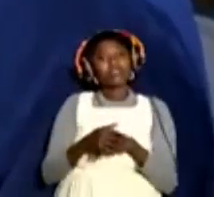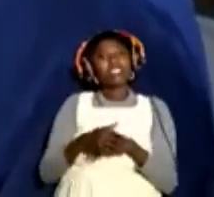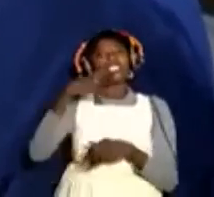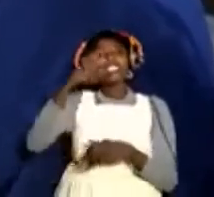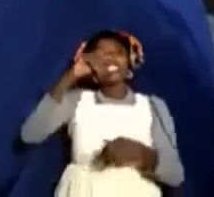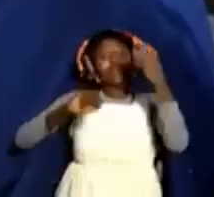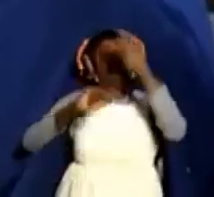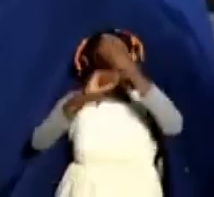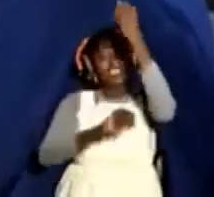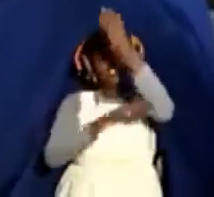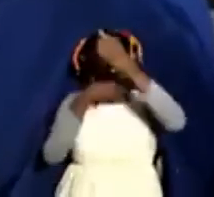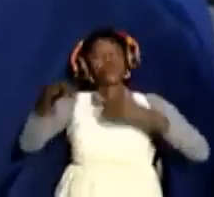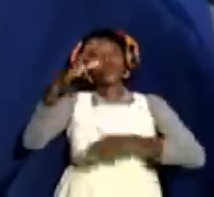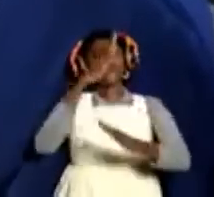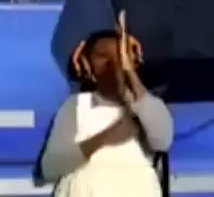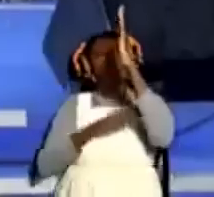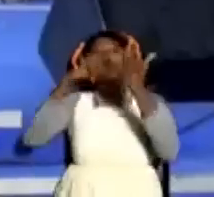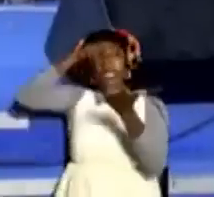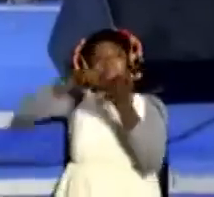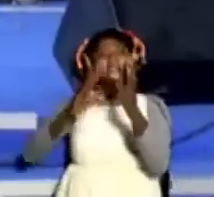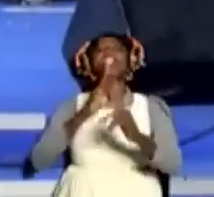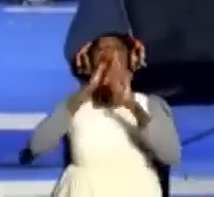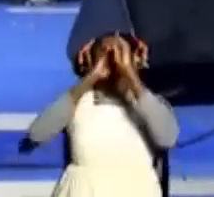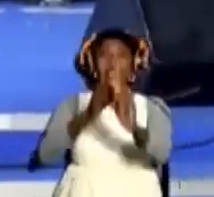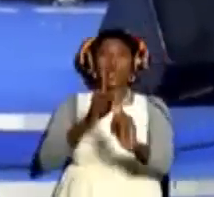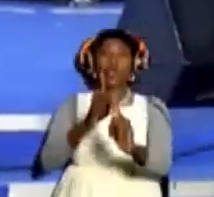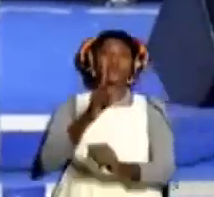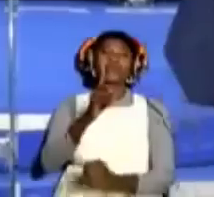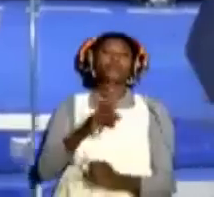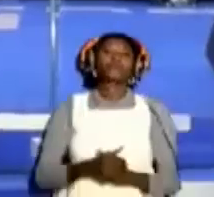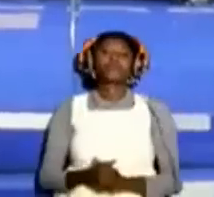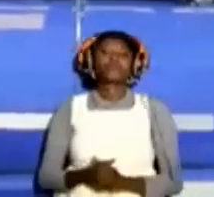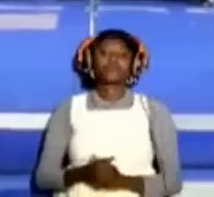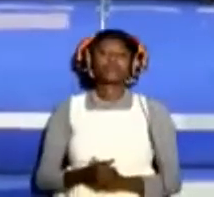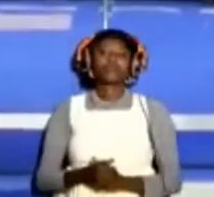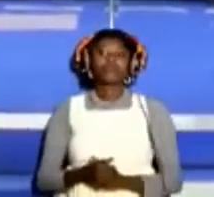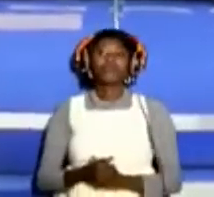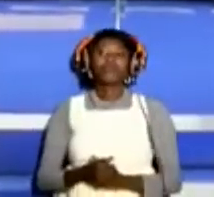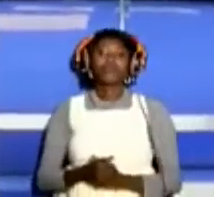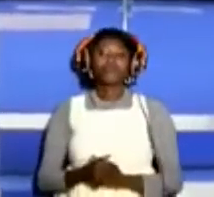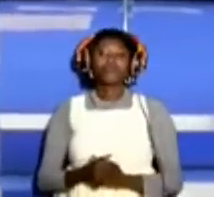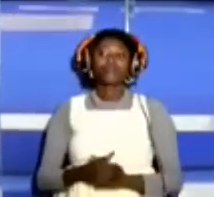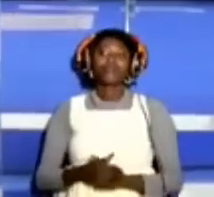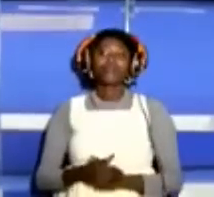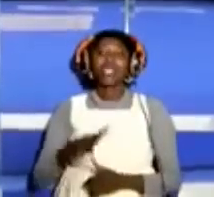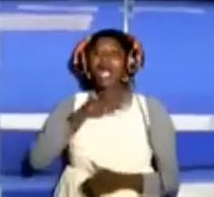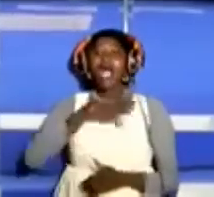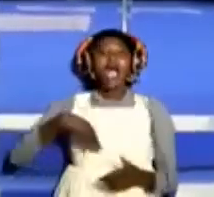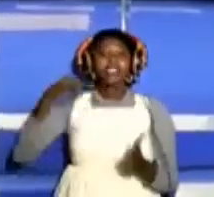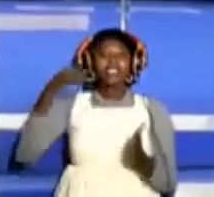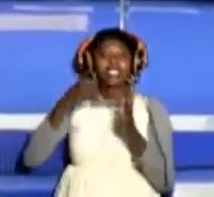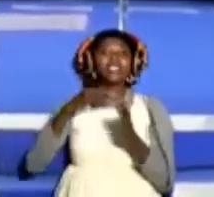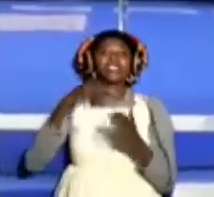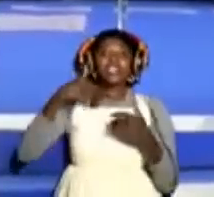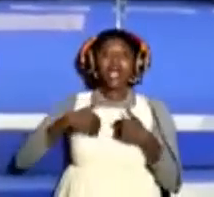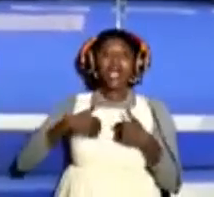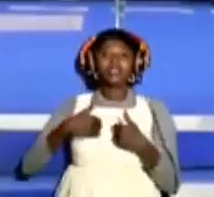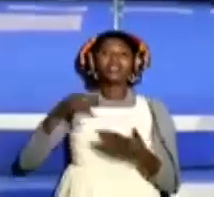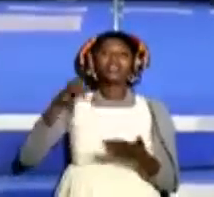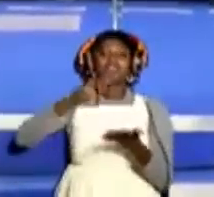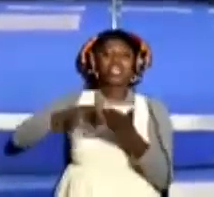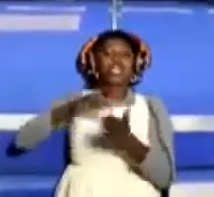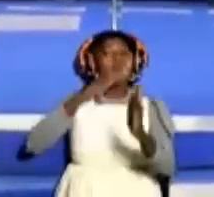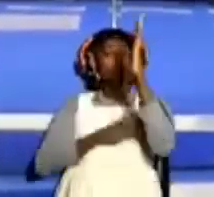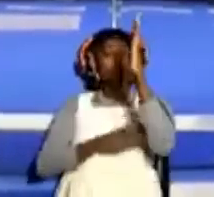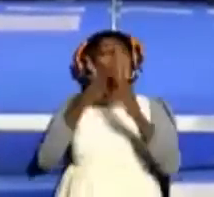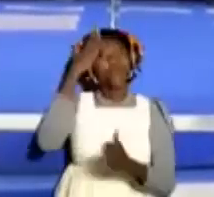the foundation of God standeth how? Sure. And it has a seal. The Lord knows